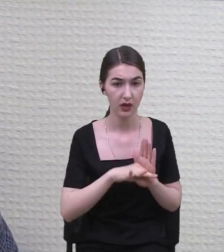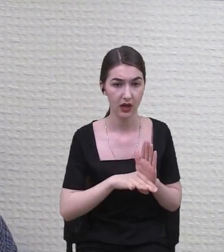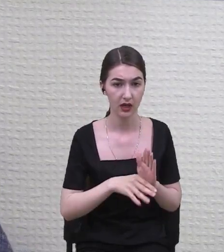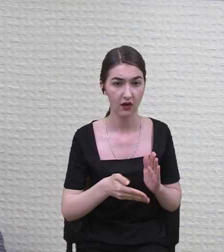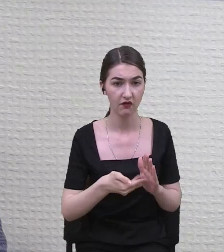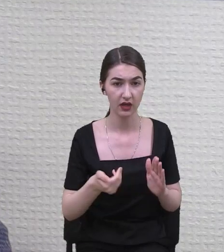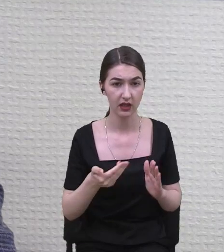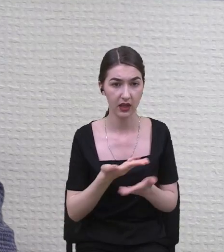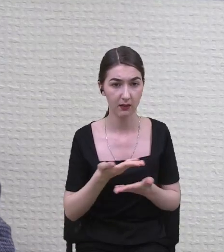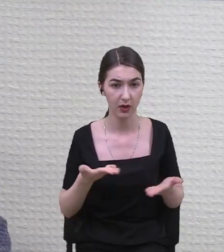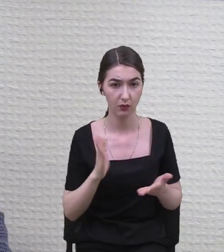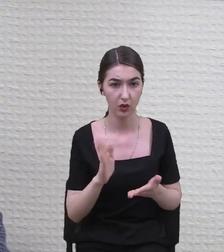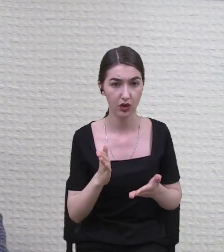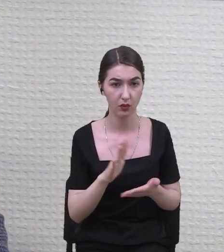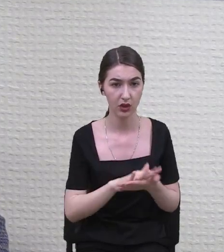solve. Thank you very much.